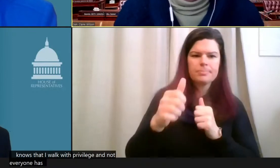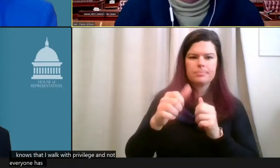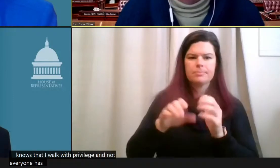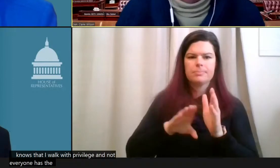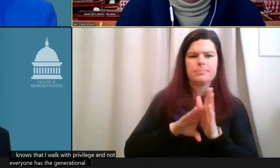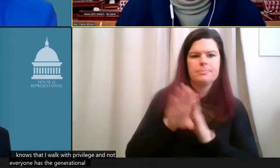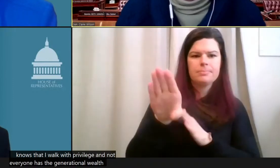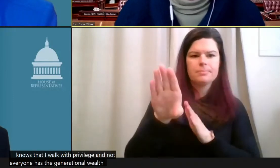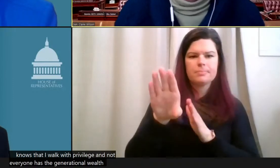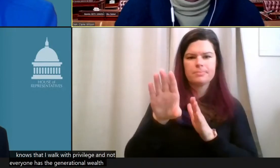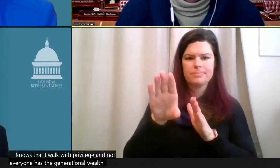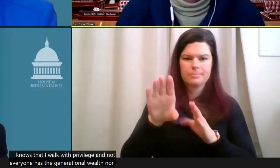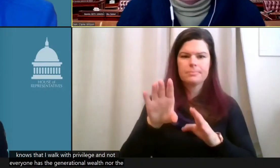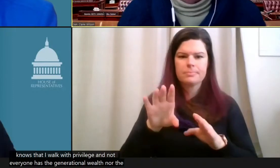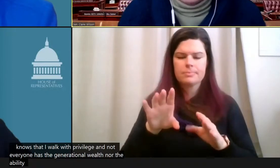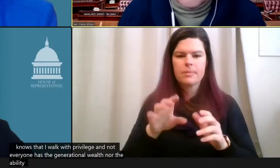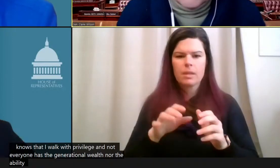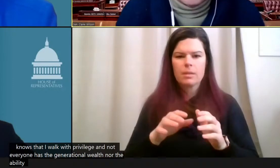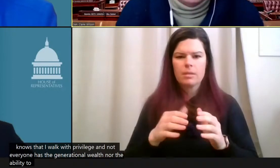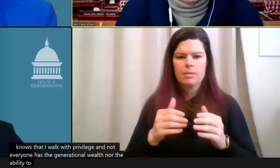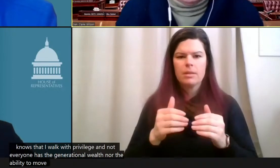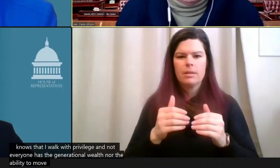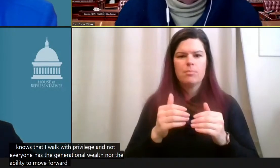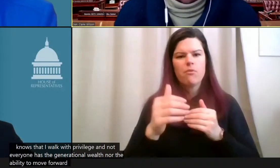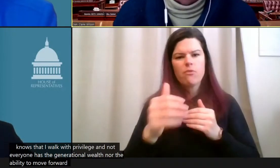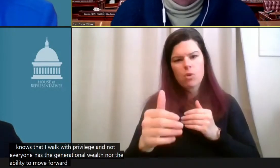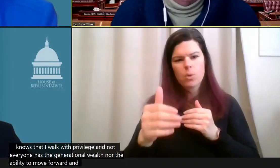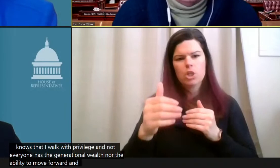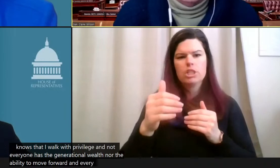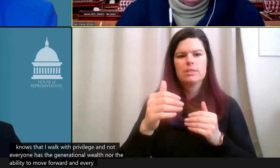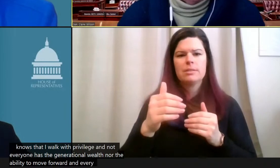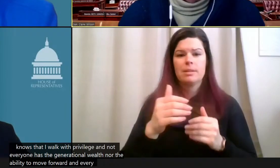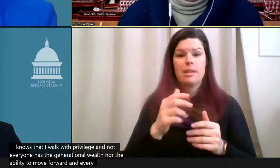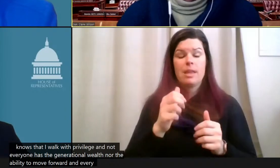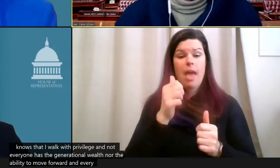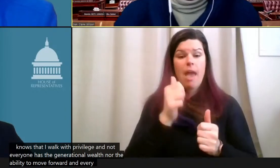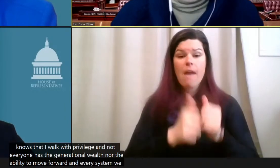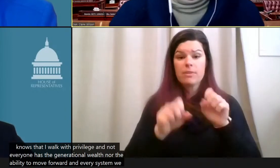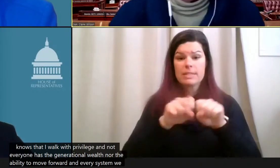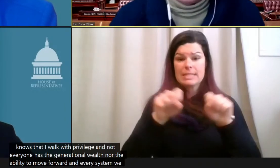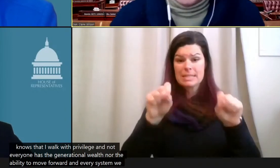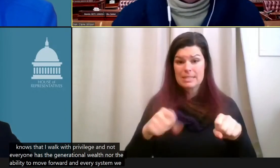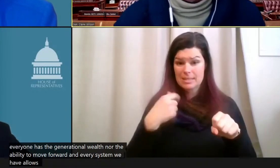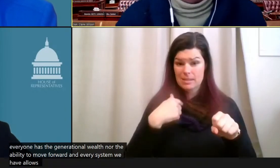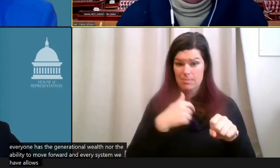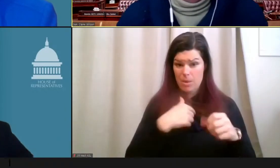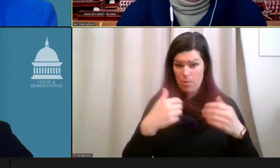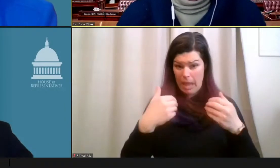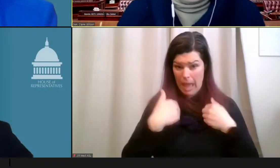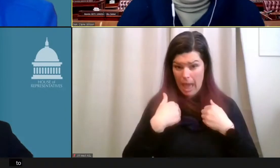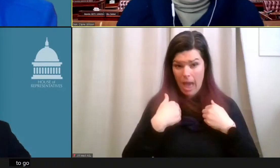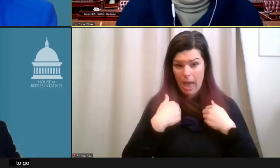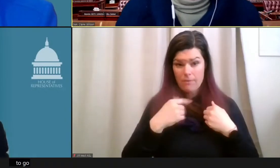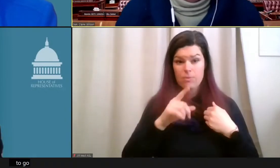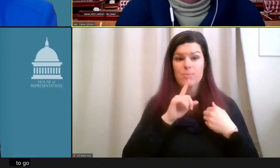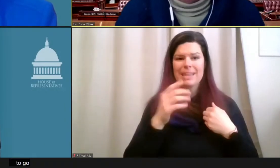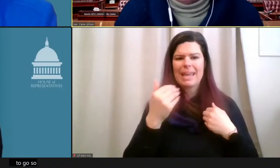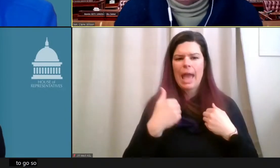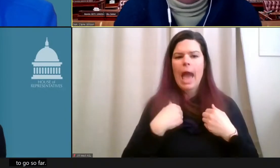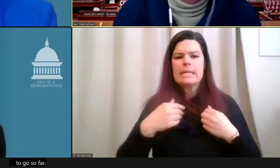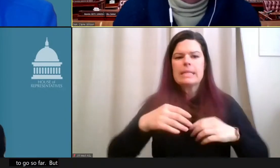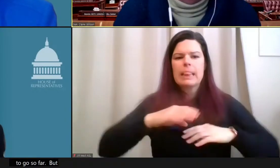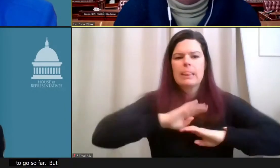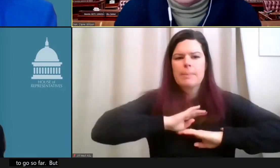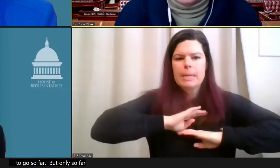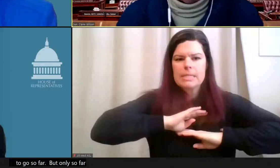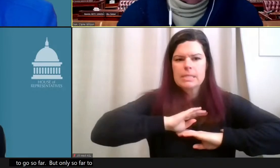the ability to move forward. And every system we have allows you to go so far, but only so far to